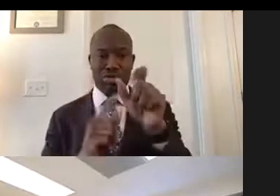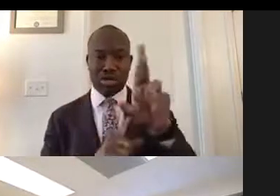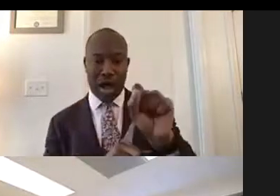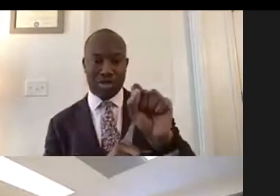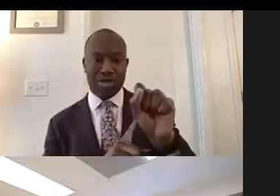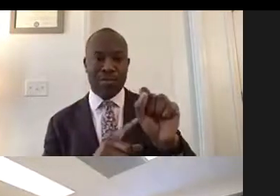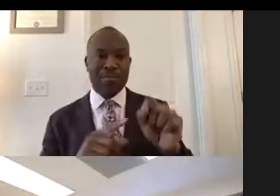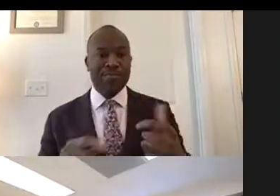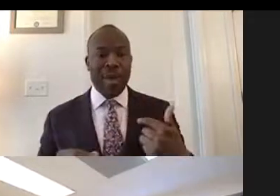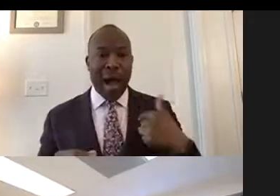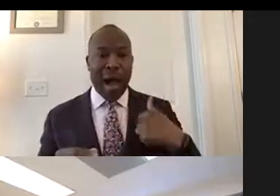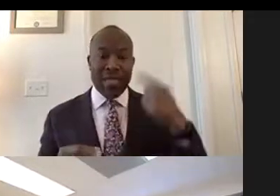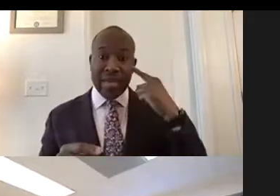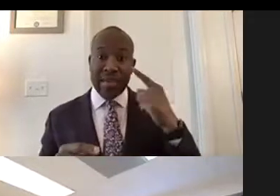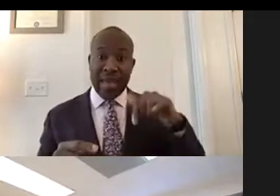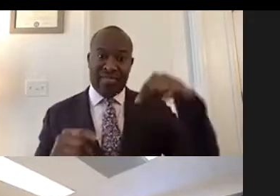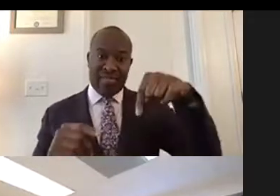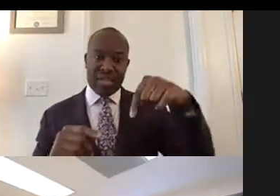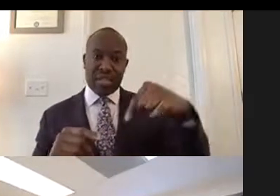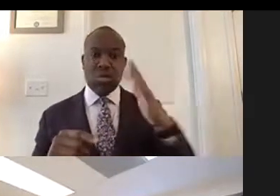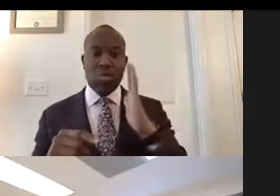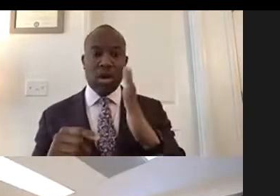use our resources better.